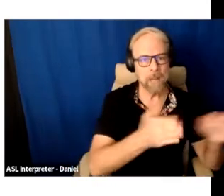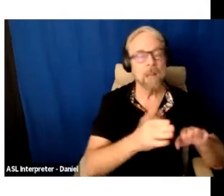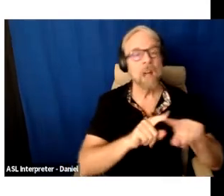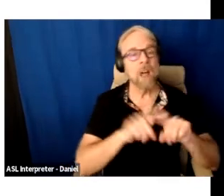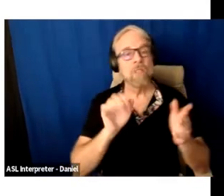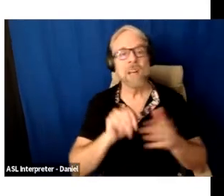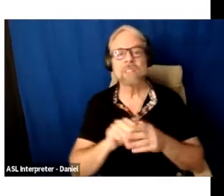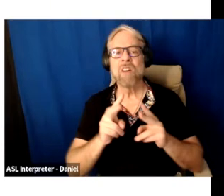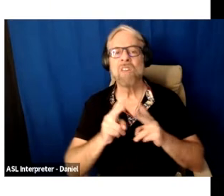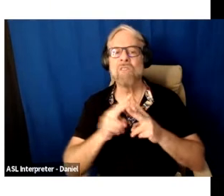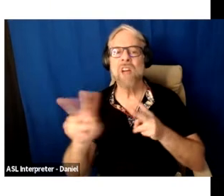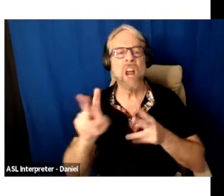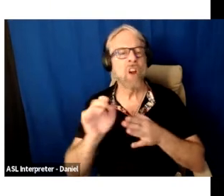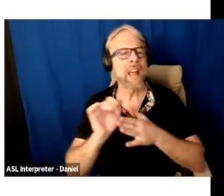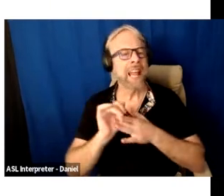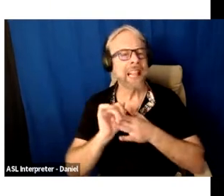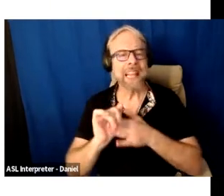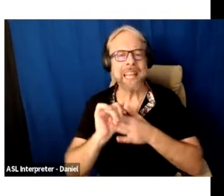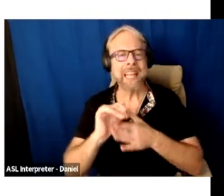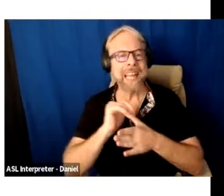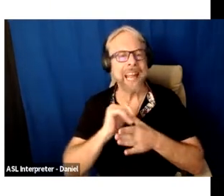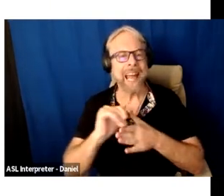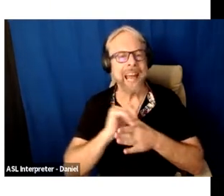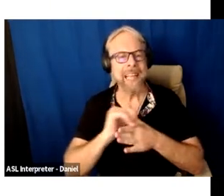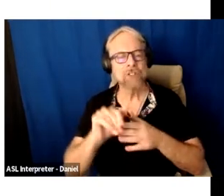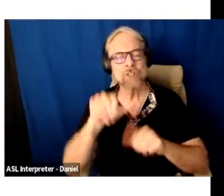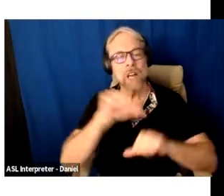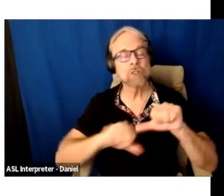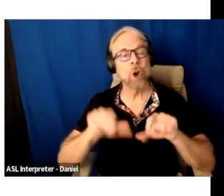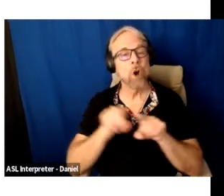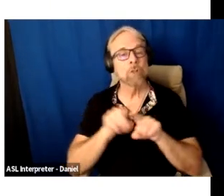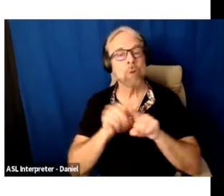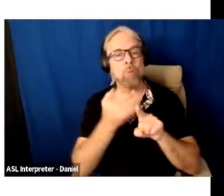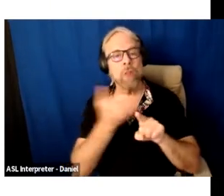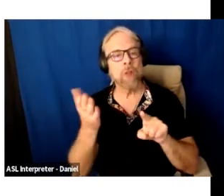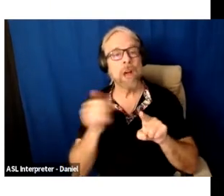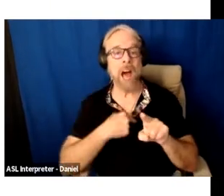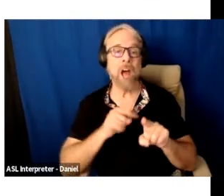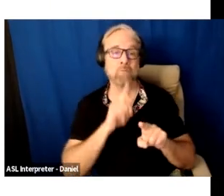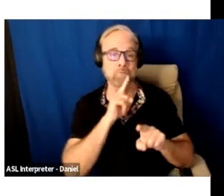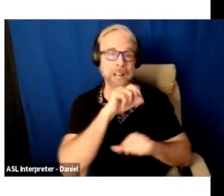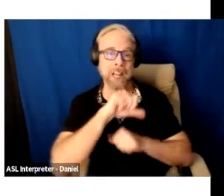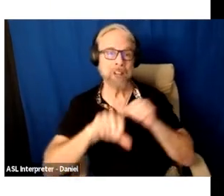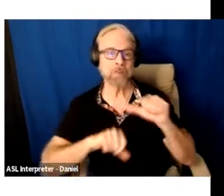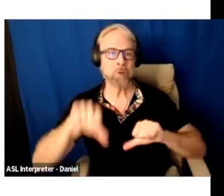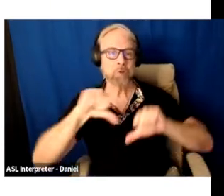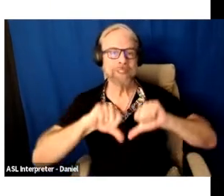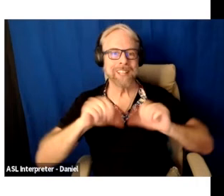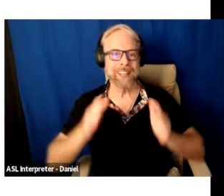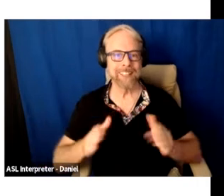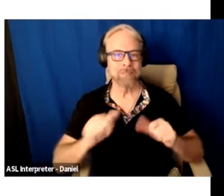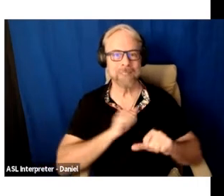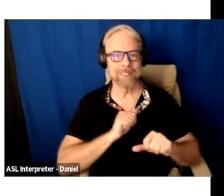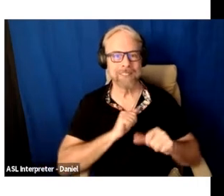edge science. And it's also one of those things, I am really a social scientist, and I am aware when